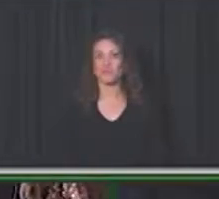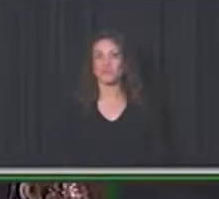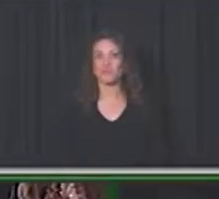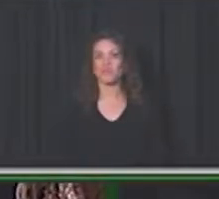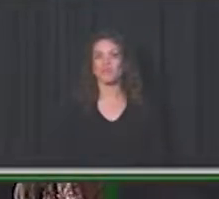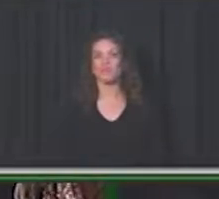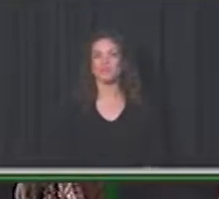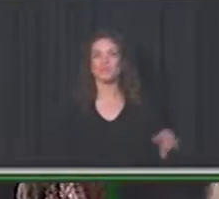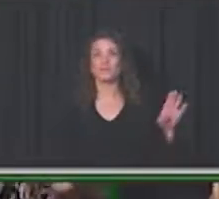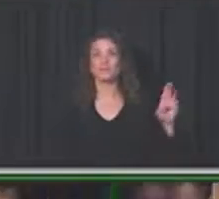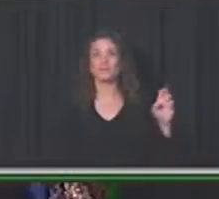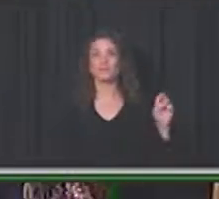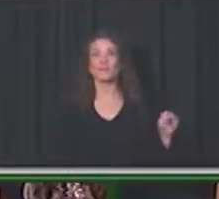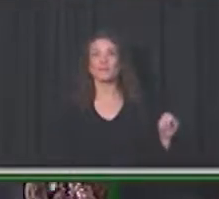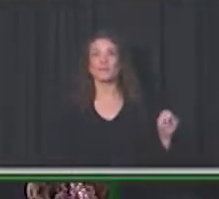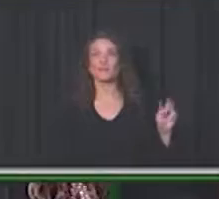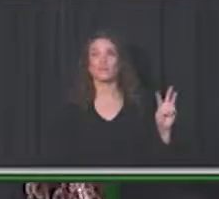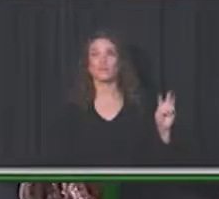Bryn Wedderburn.